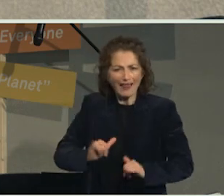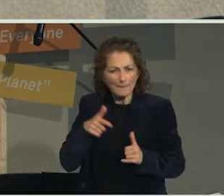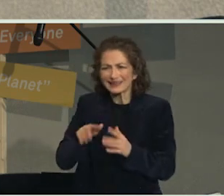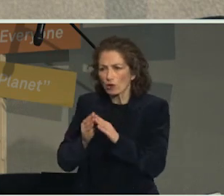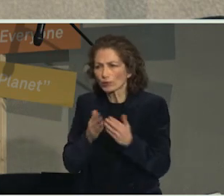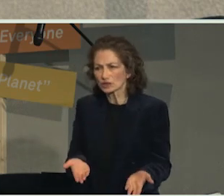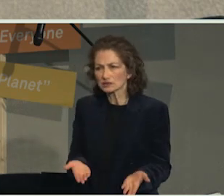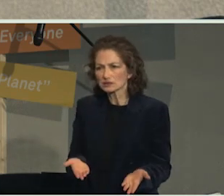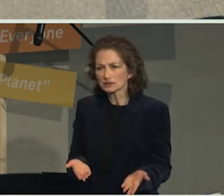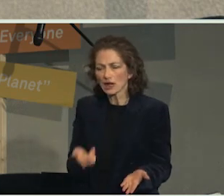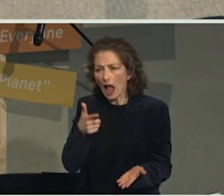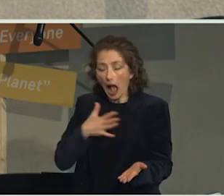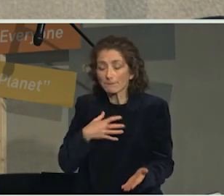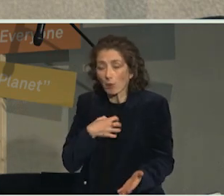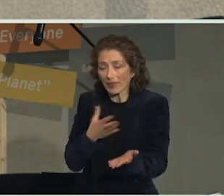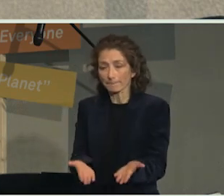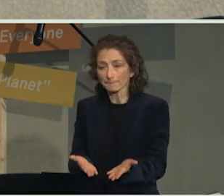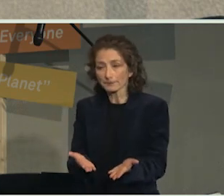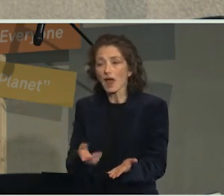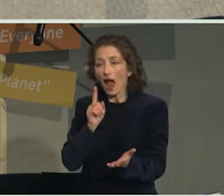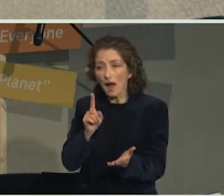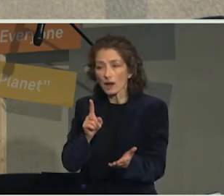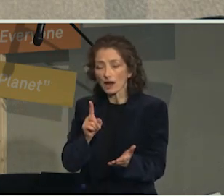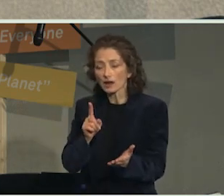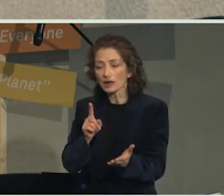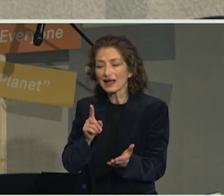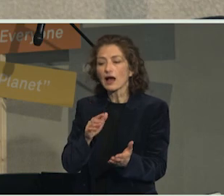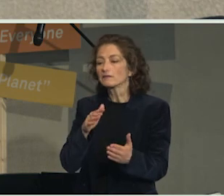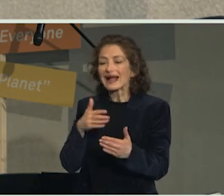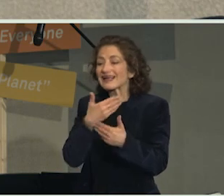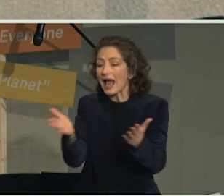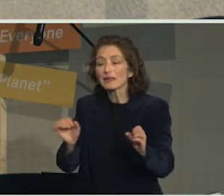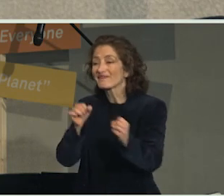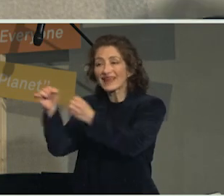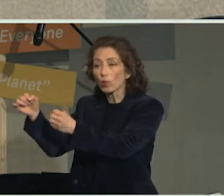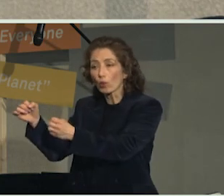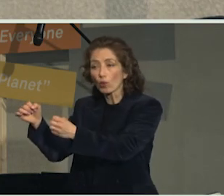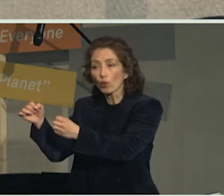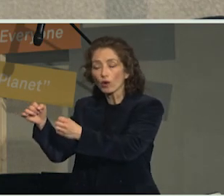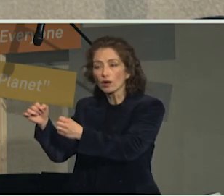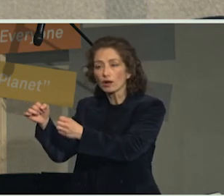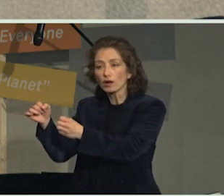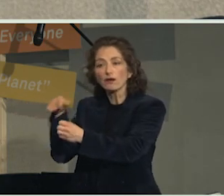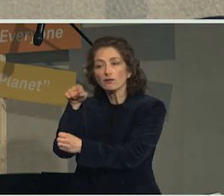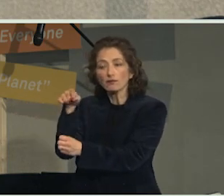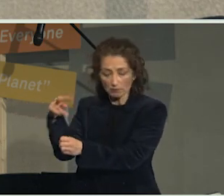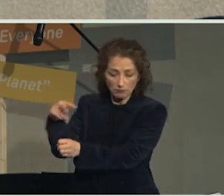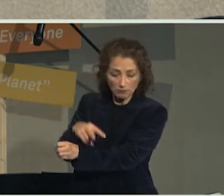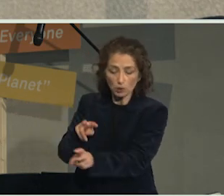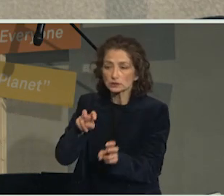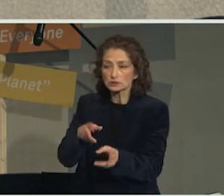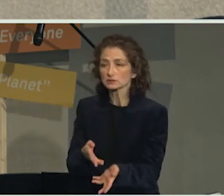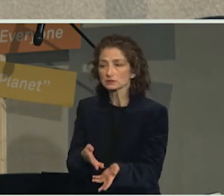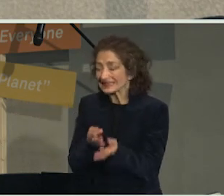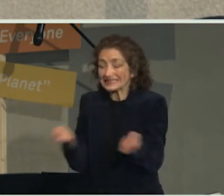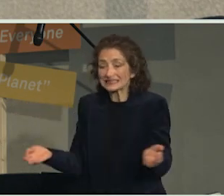actually have an issue, and none of the prevailing movements are actually addressing them. Now, those are real people. We bring